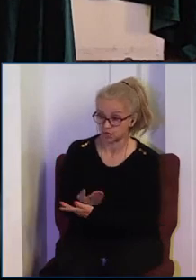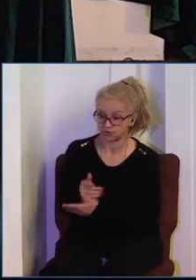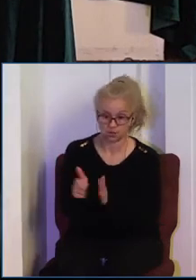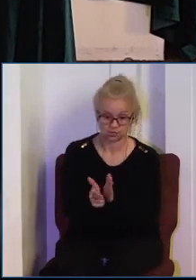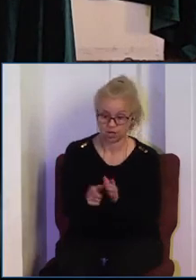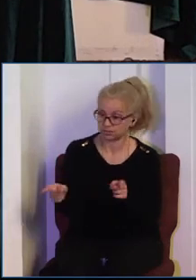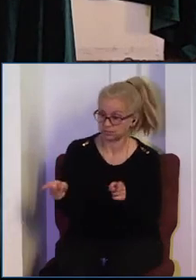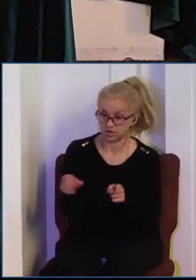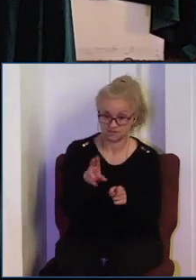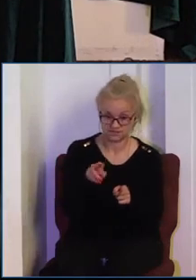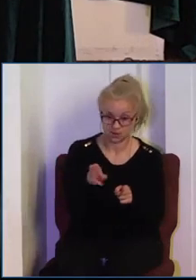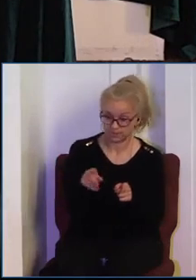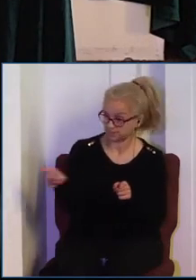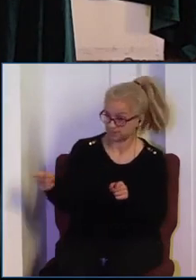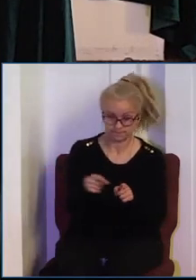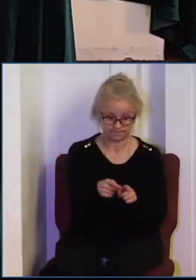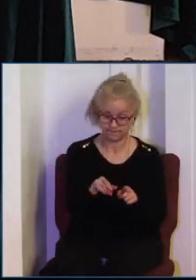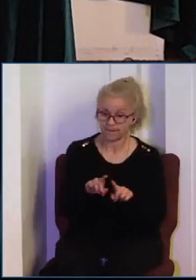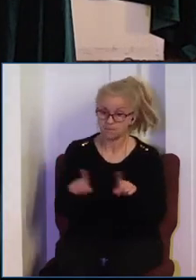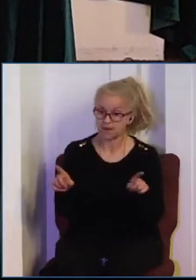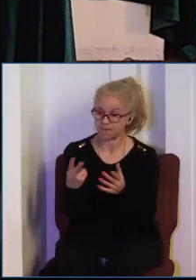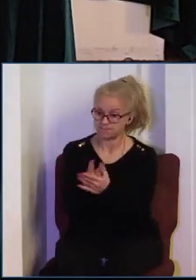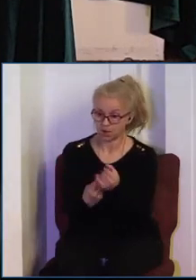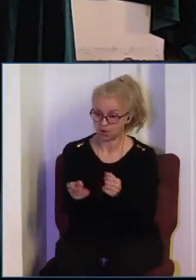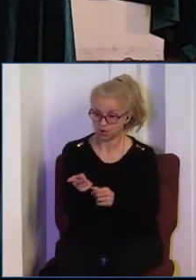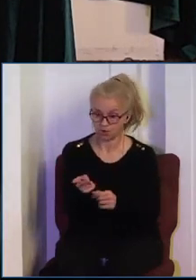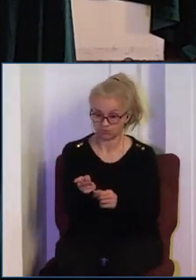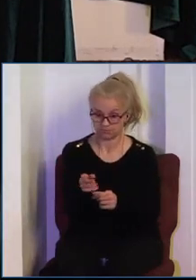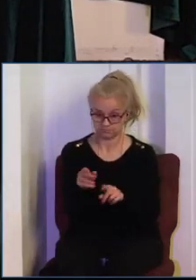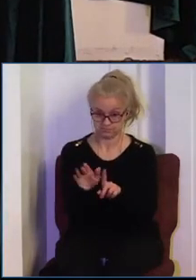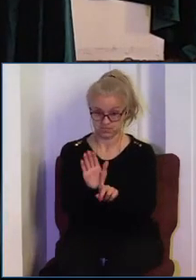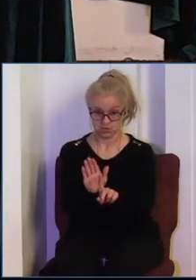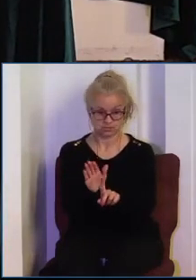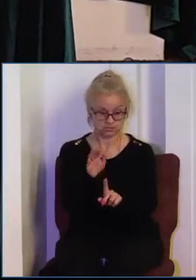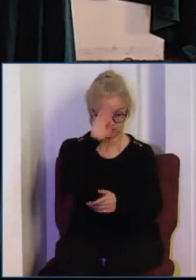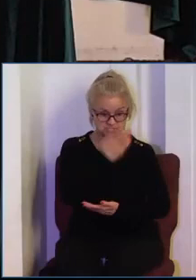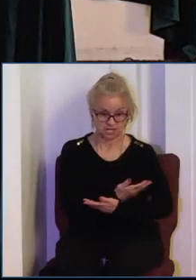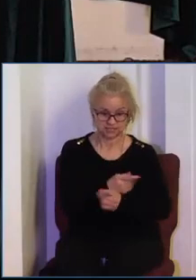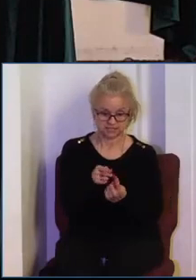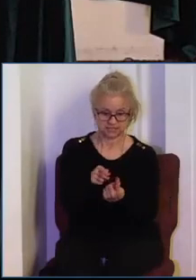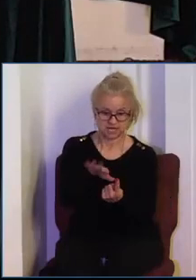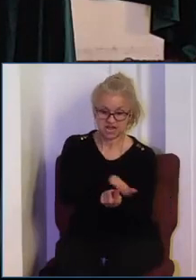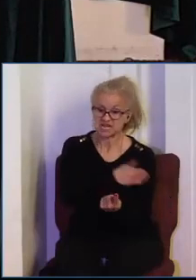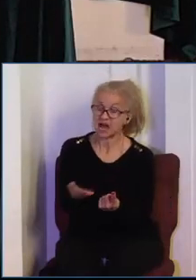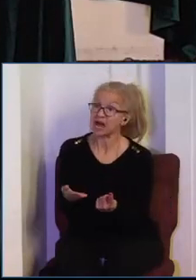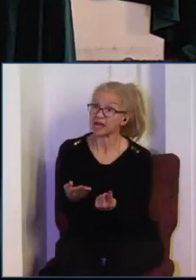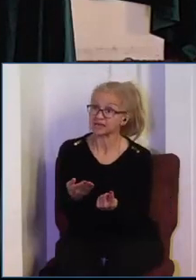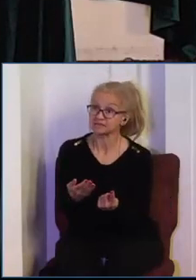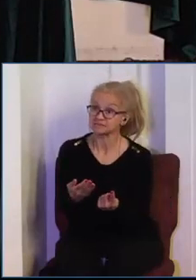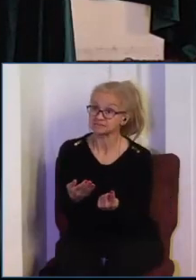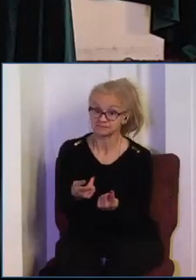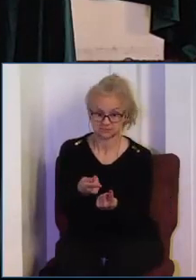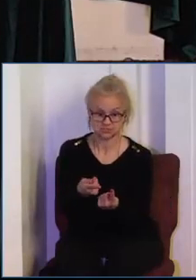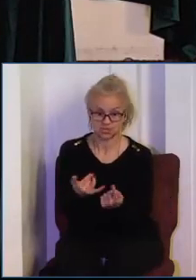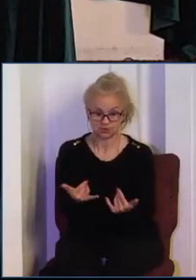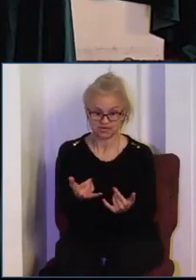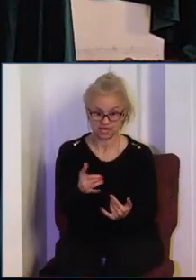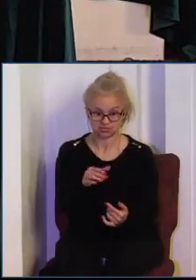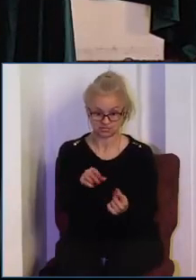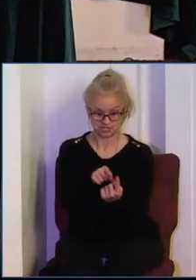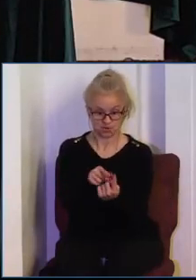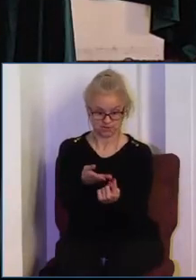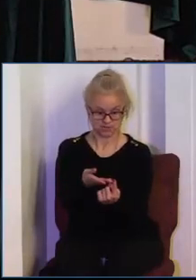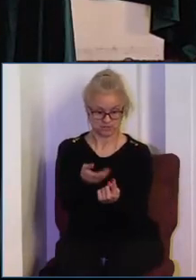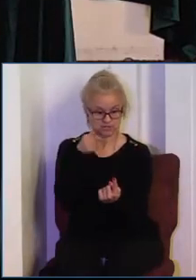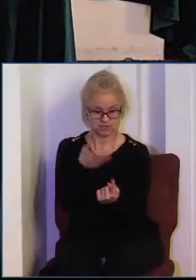of Naomi. But both of Naomi's sons die. And so here is Naomi.